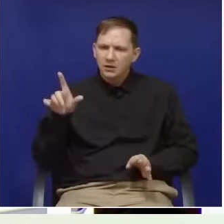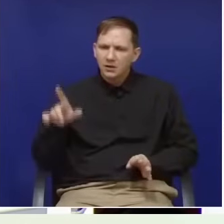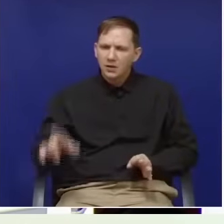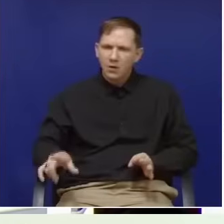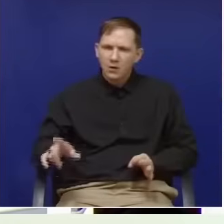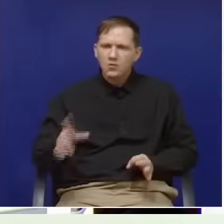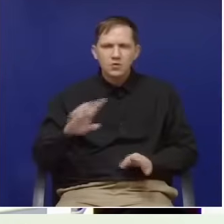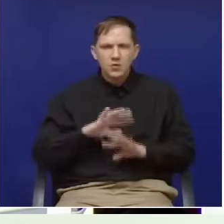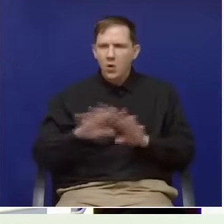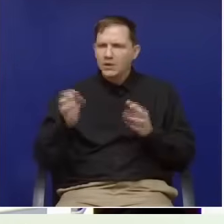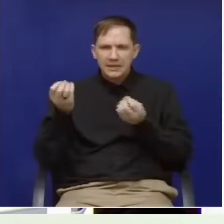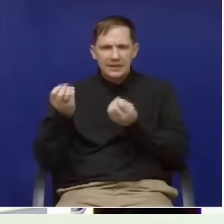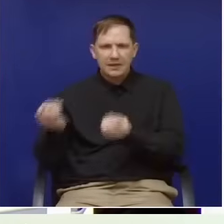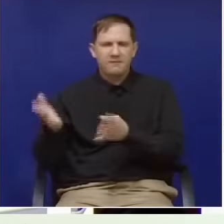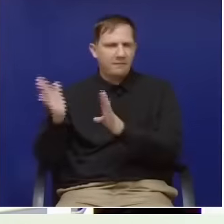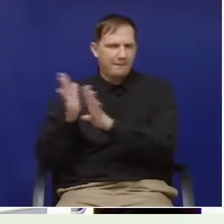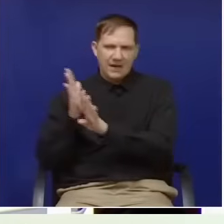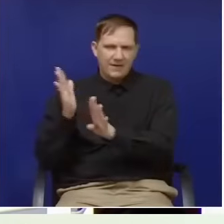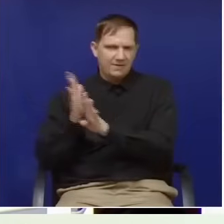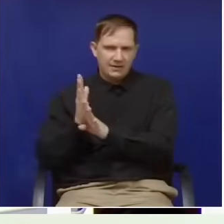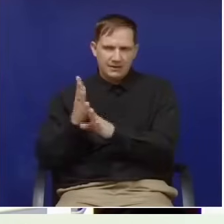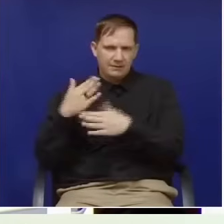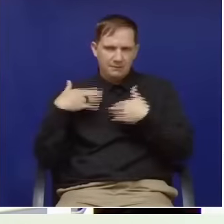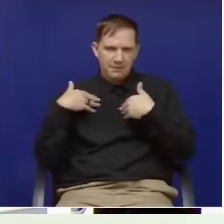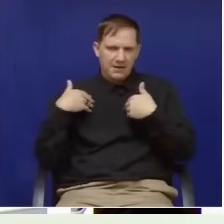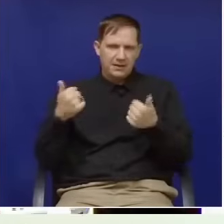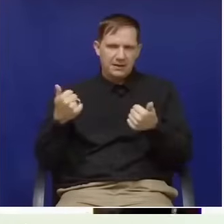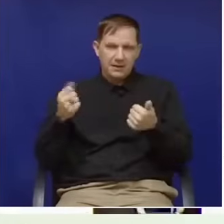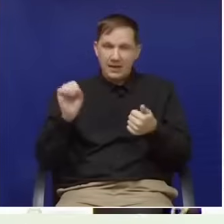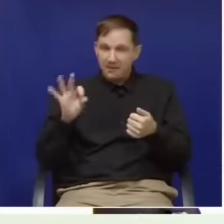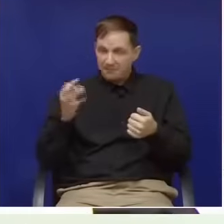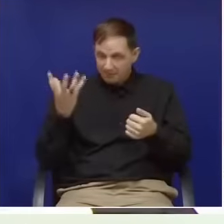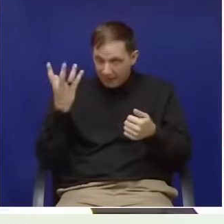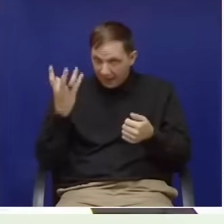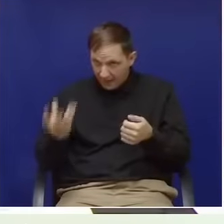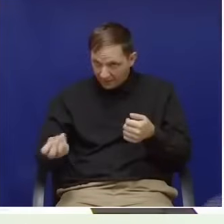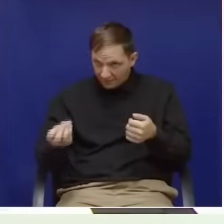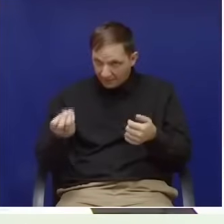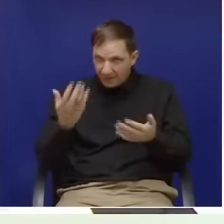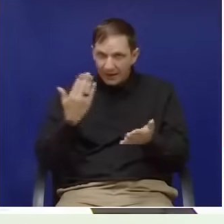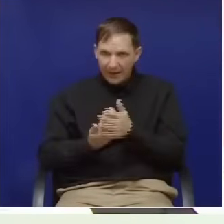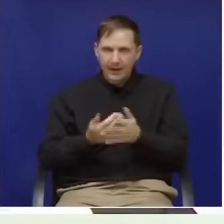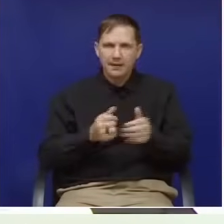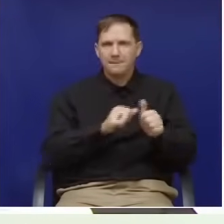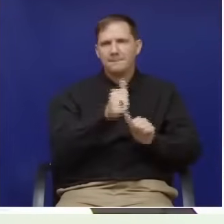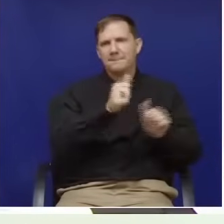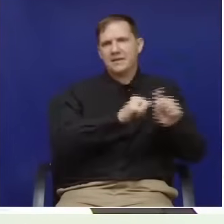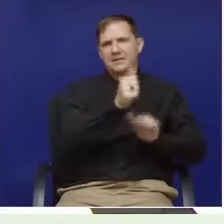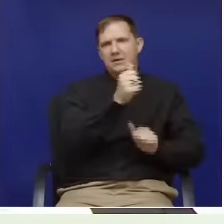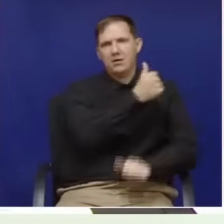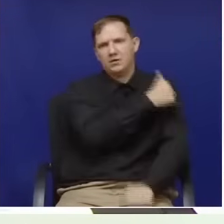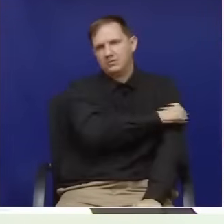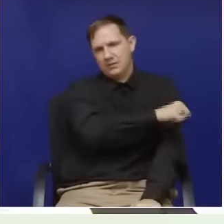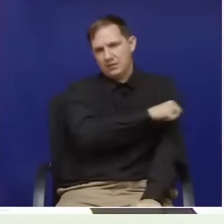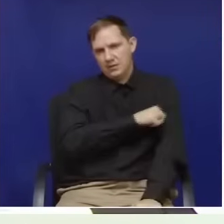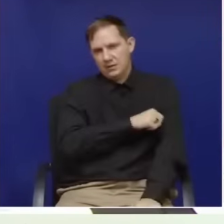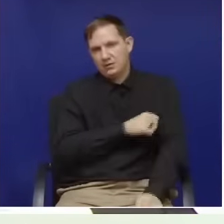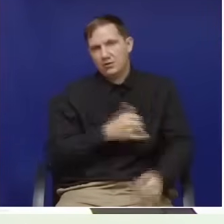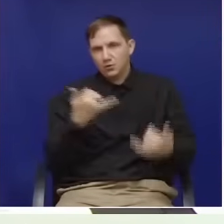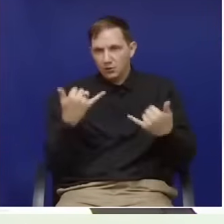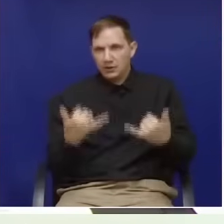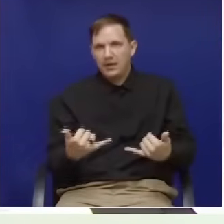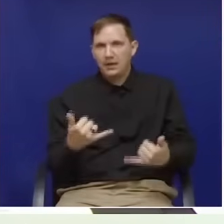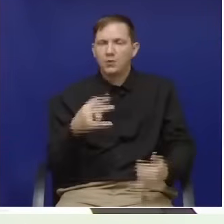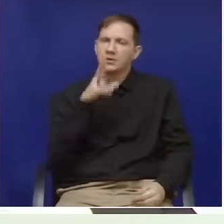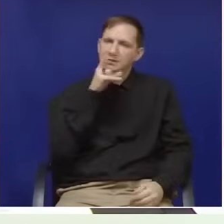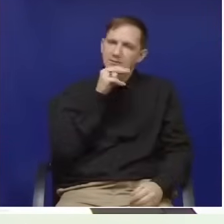aid. Maybe if he had that chance of having a medical aid, he could have been taken to a better hospital. Today we are going to speak of